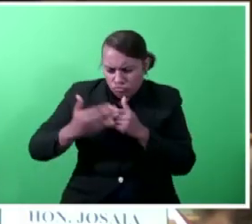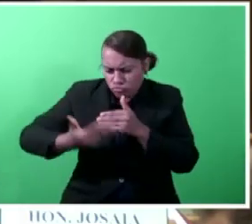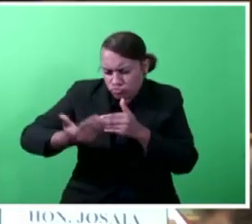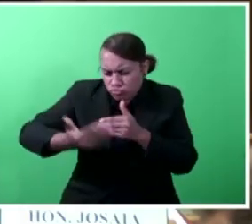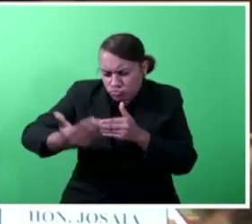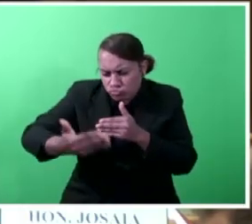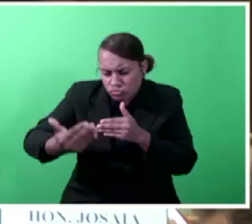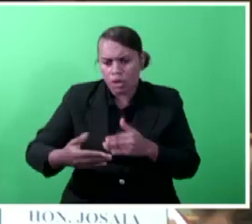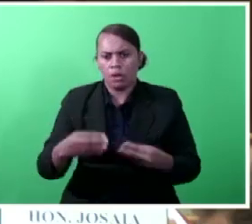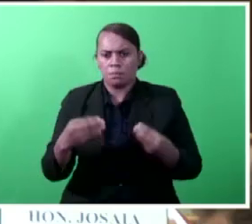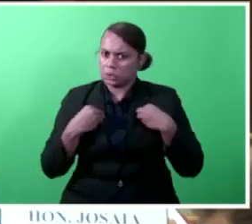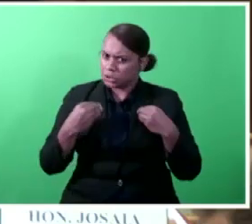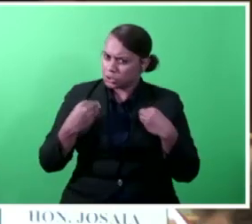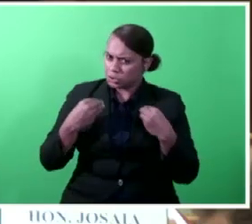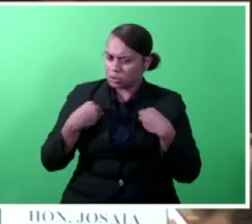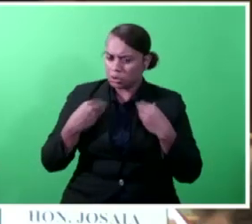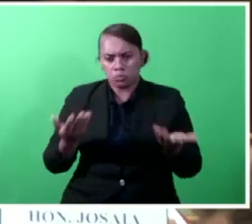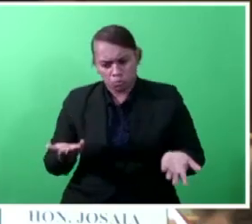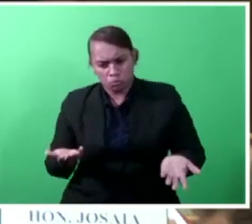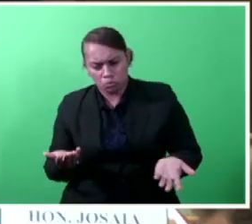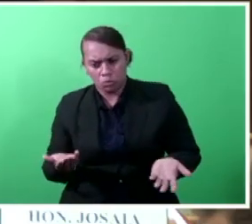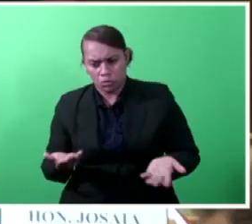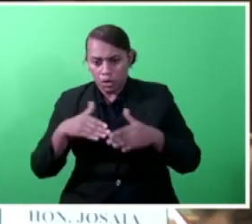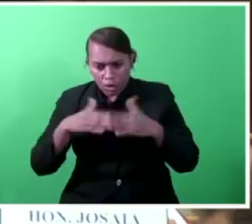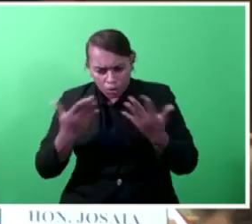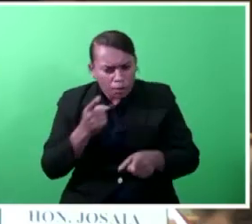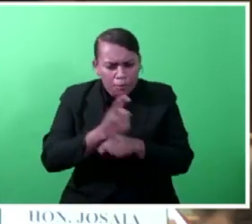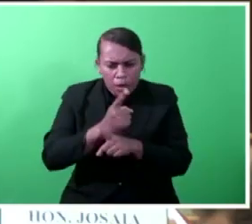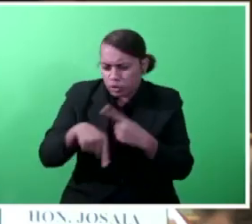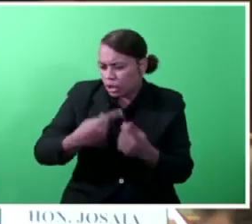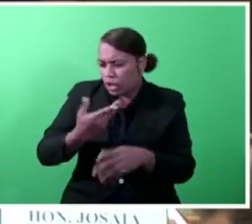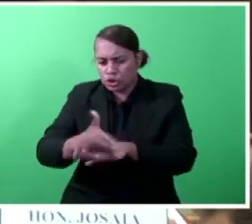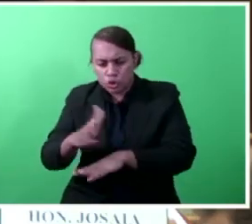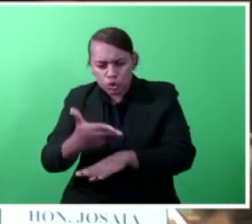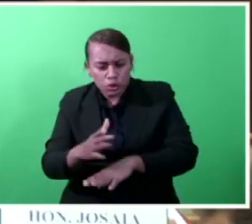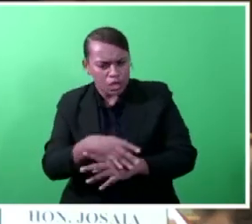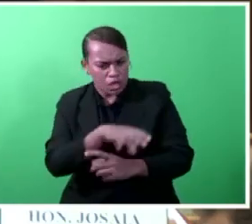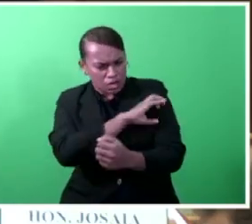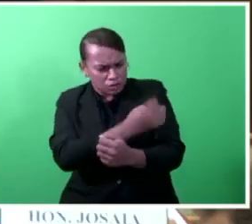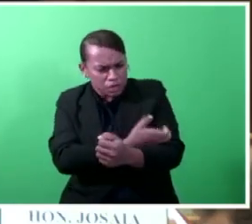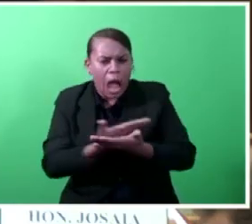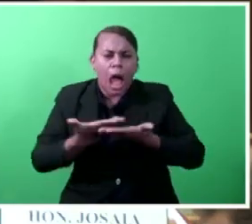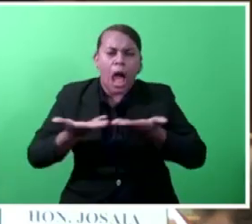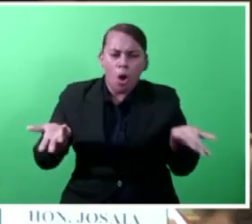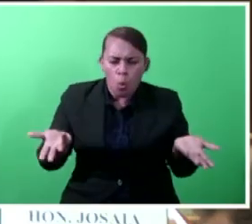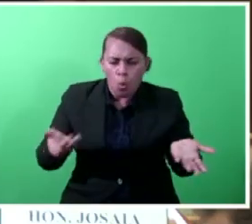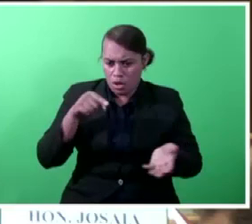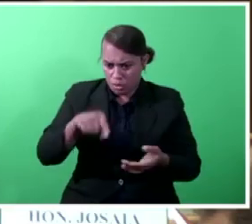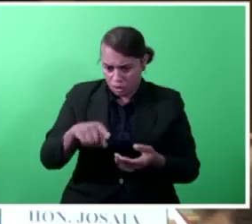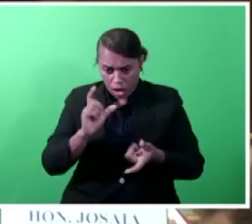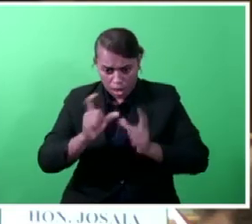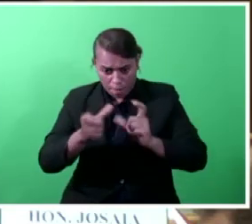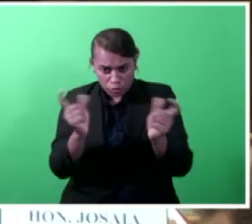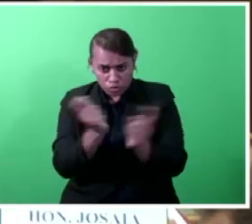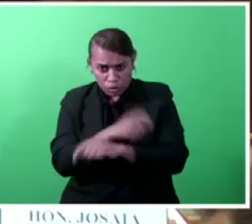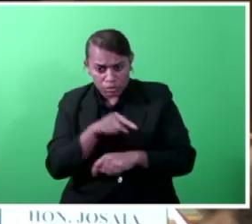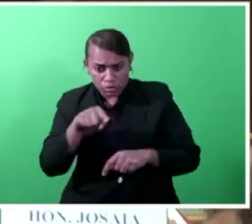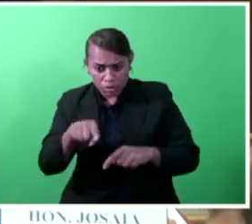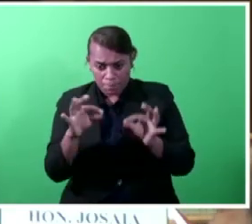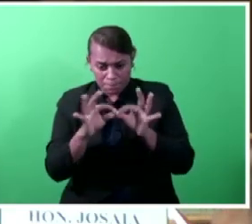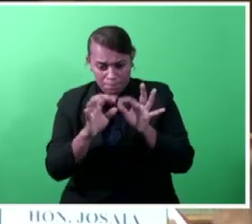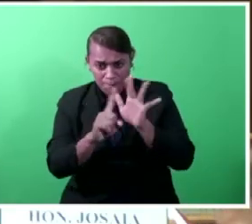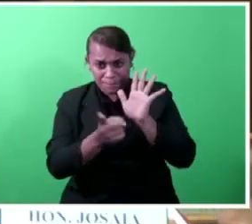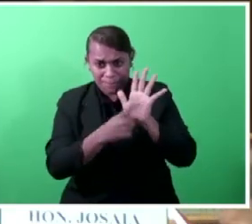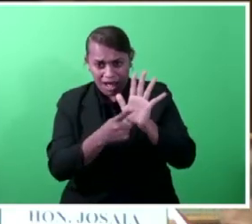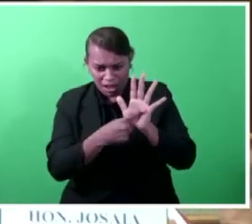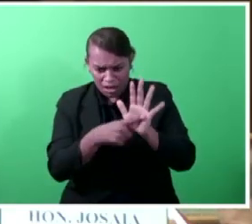access to emerging carbon markets. We've talked about carbon trading, and indeed this climate change bill, the draft bill,